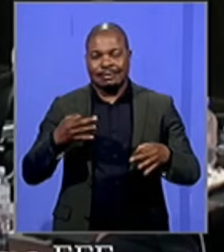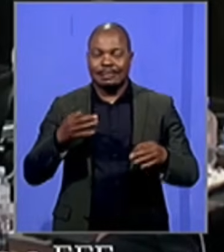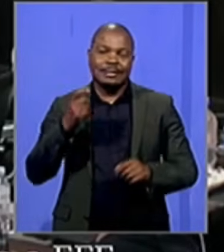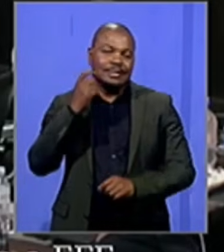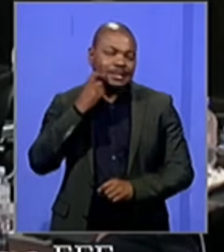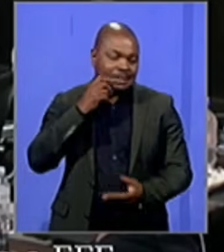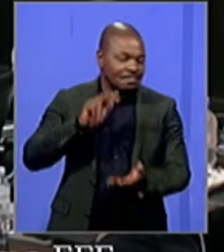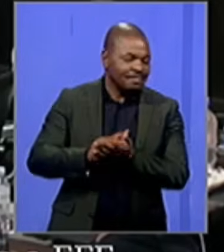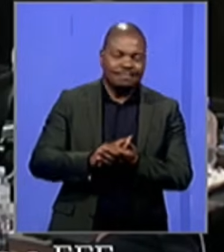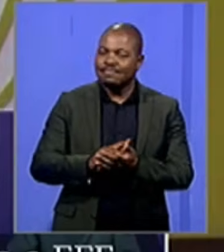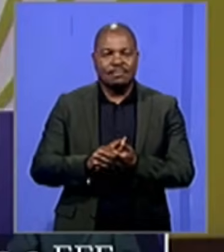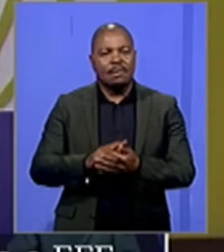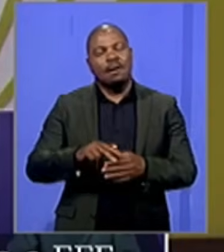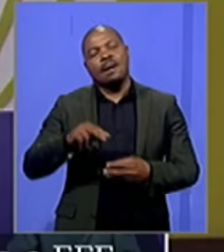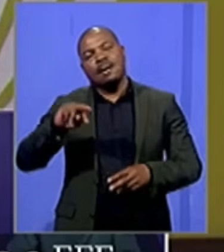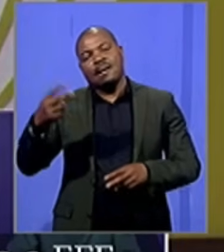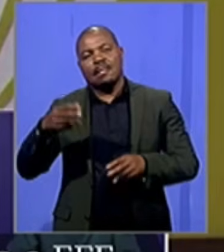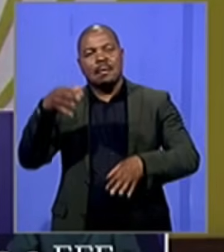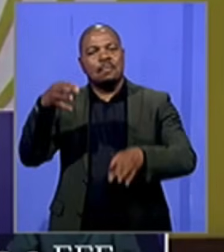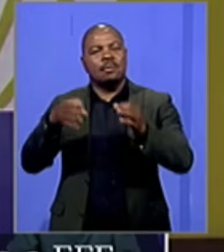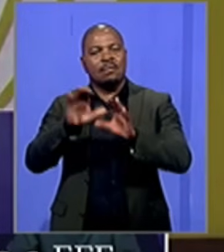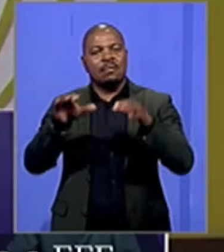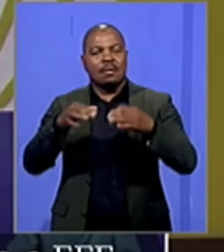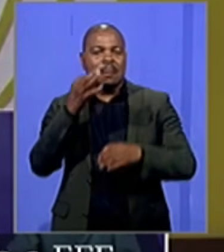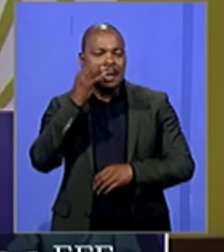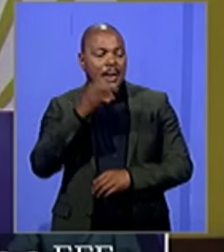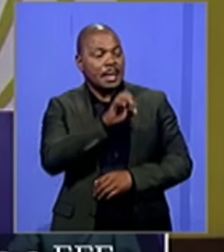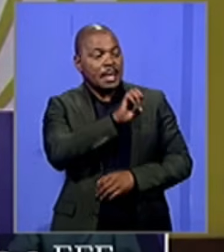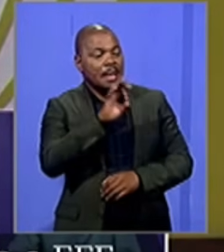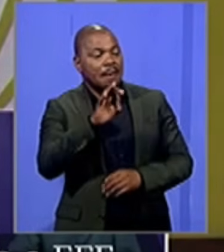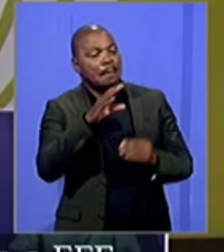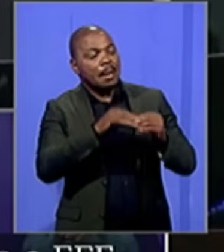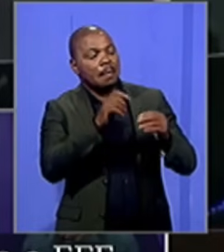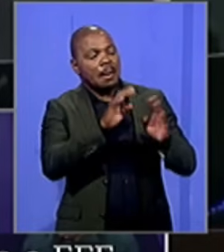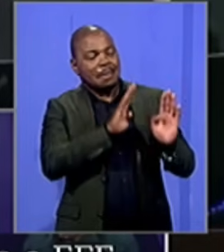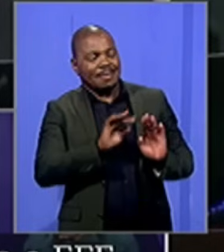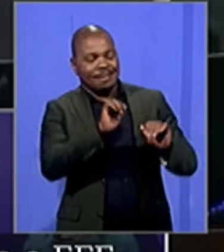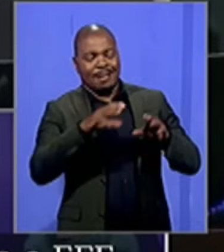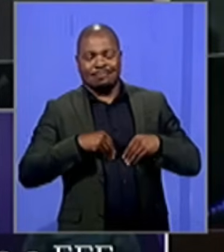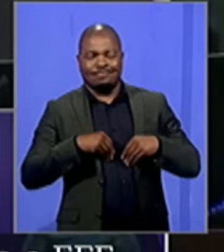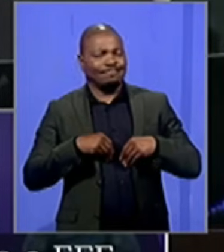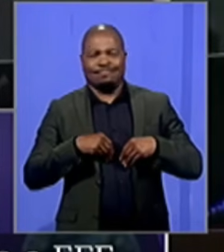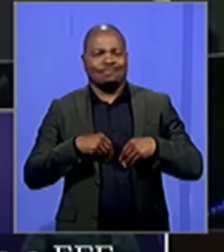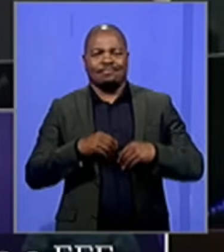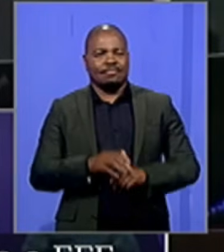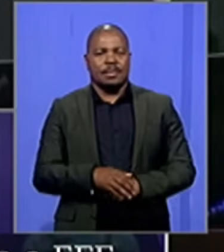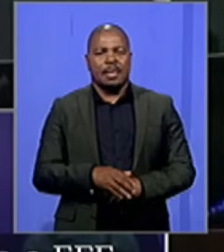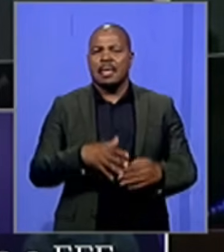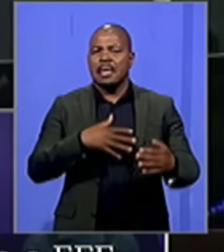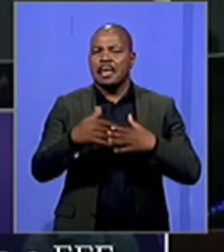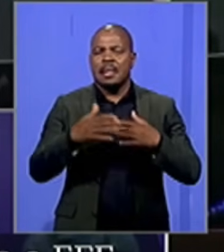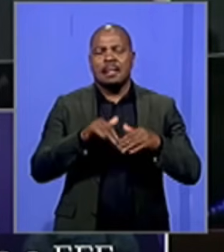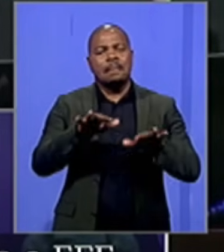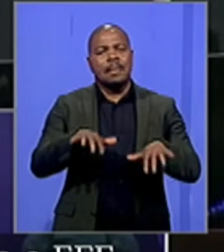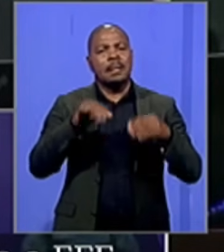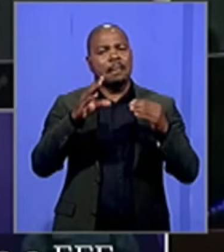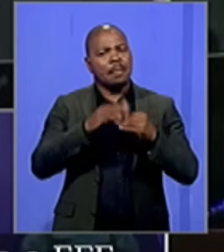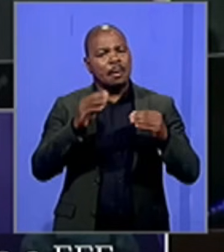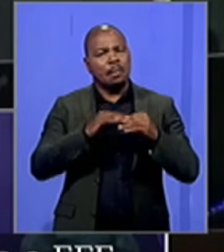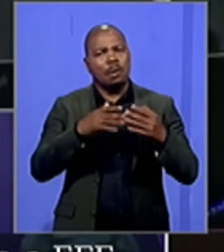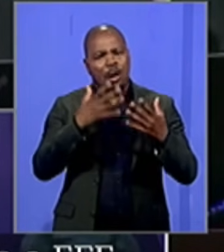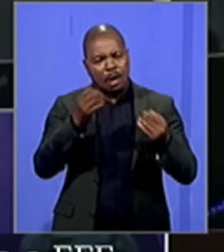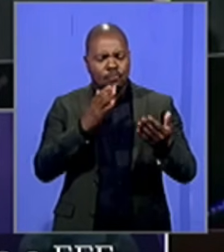fetišwa. Mekgatlo e mengwe ya dipolitiki e re maitshwaro a maloko a EFF ga amogelega. Any member of parliament has a right to attend